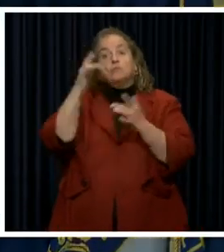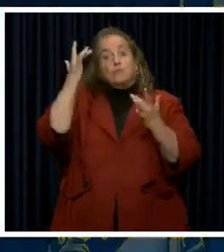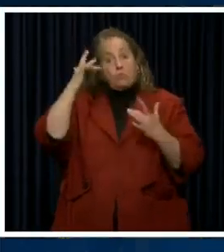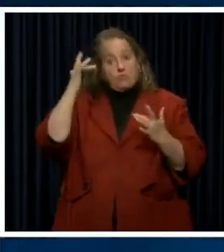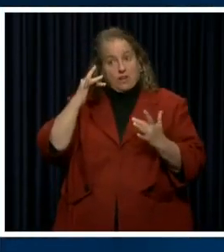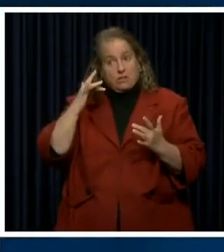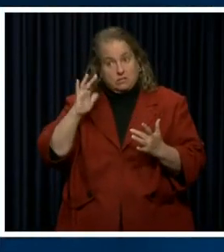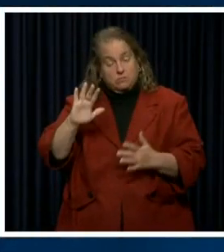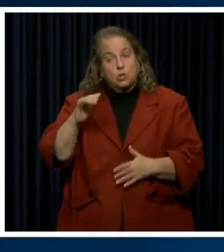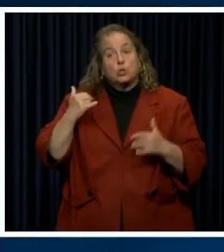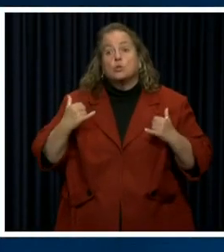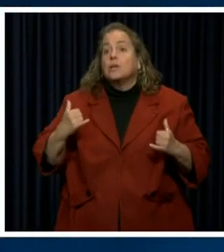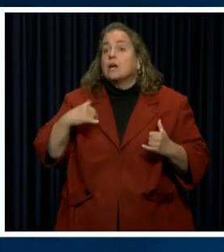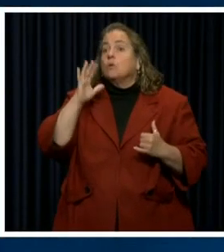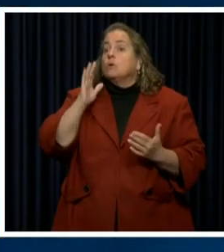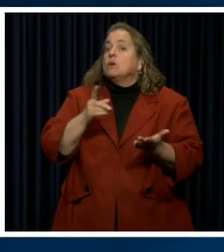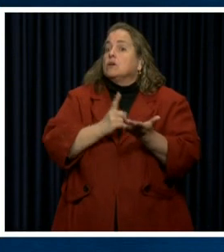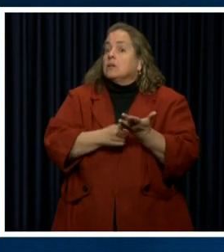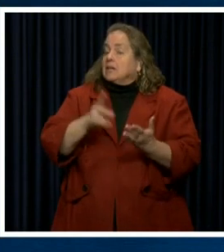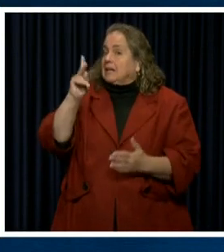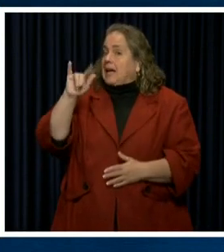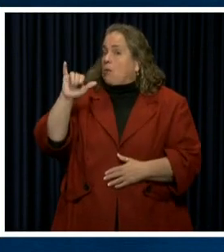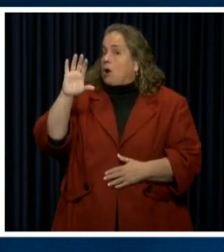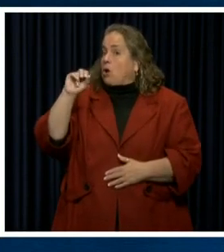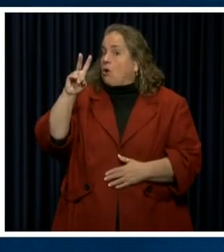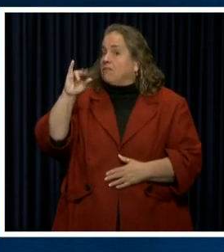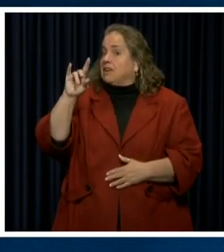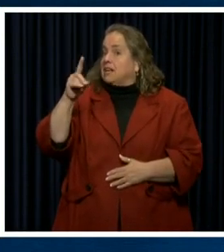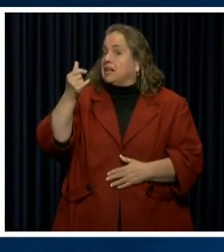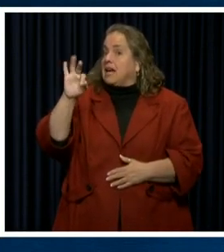coronavirus. Today we're going to talk about